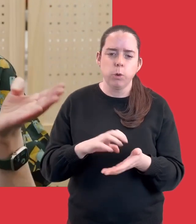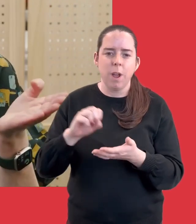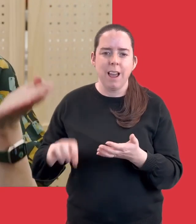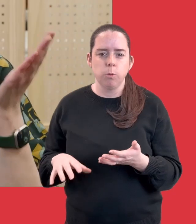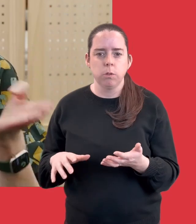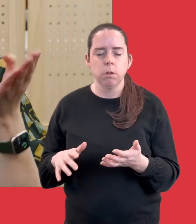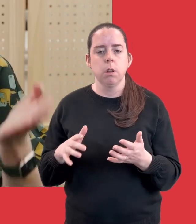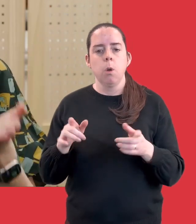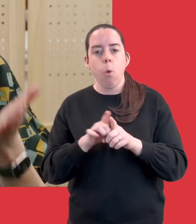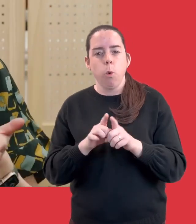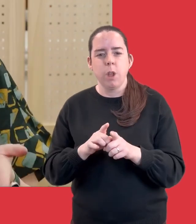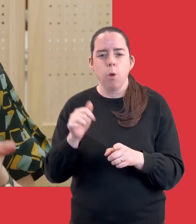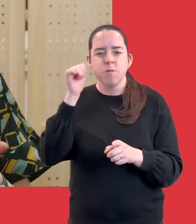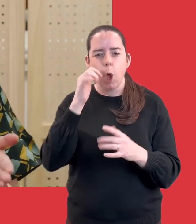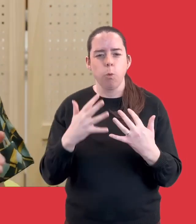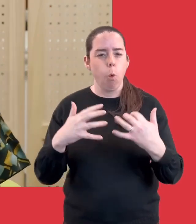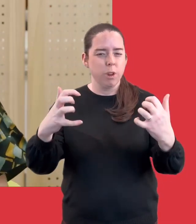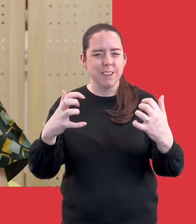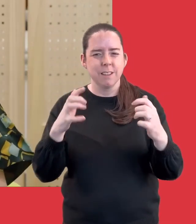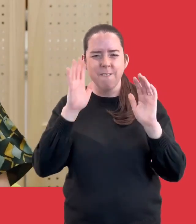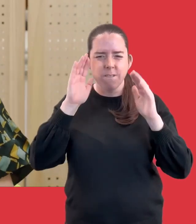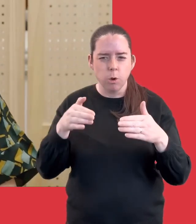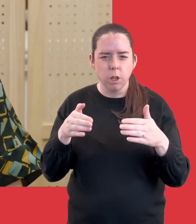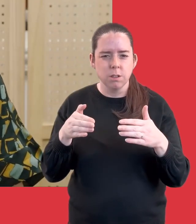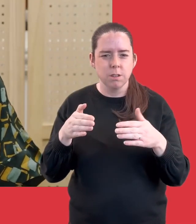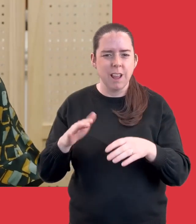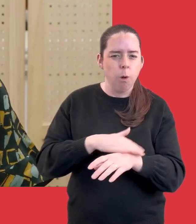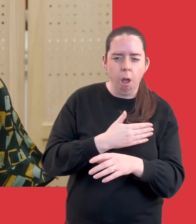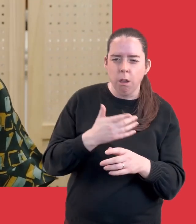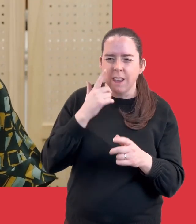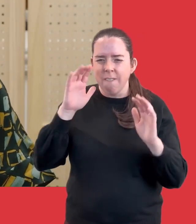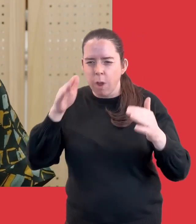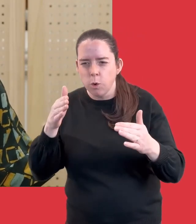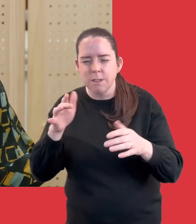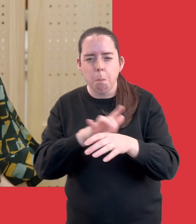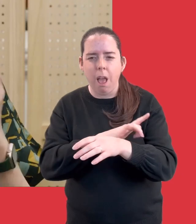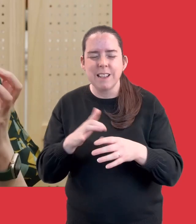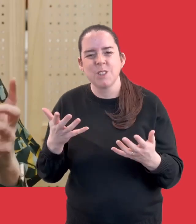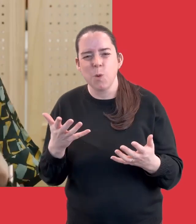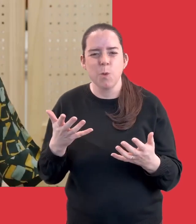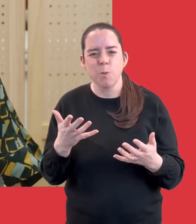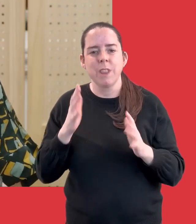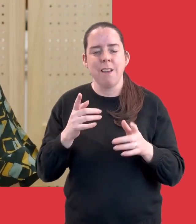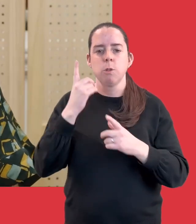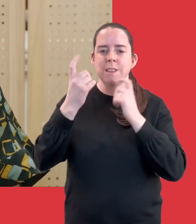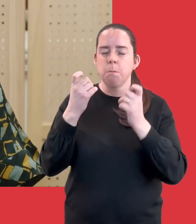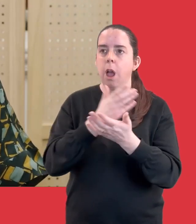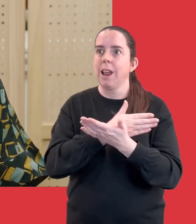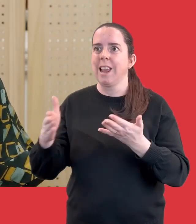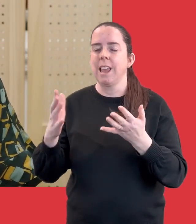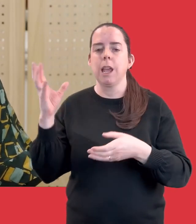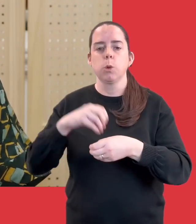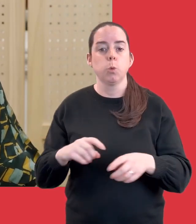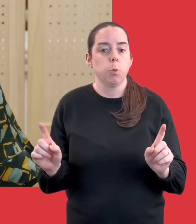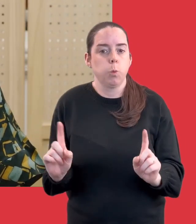we also know what the attention span is of an audience. So you have to be quite clear about what